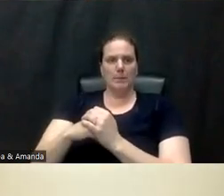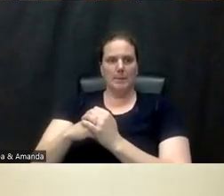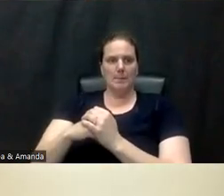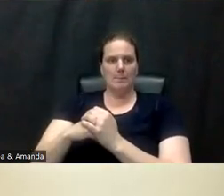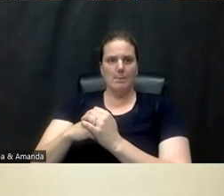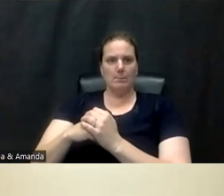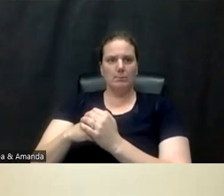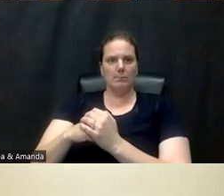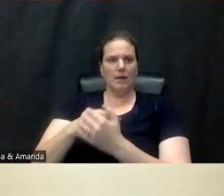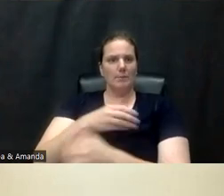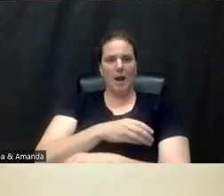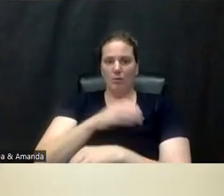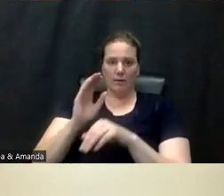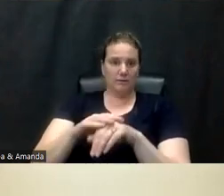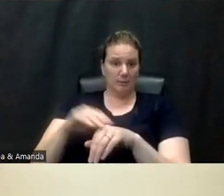The power of subpoena,